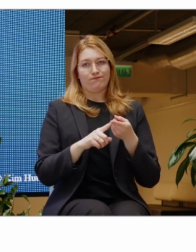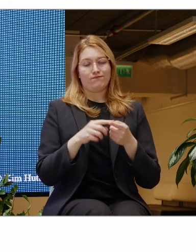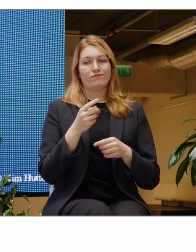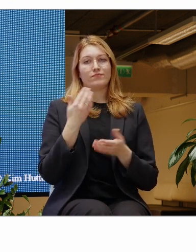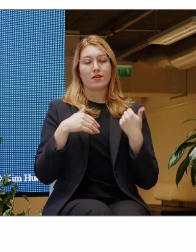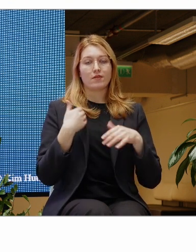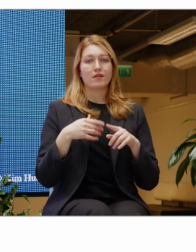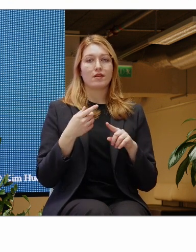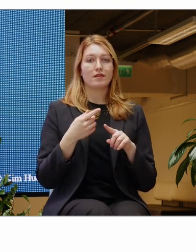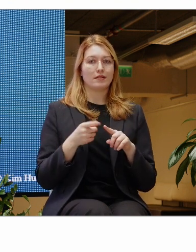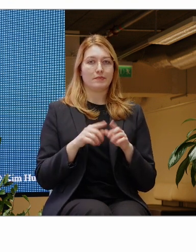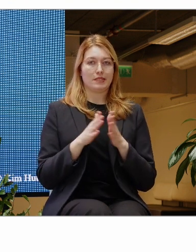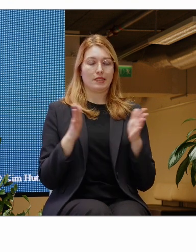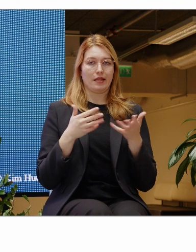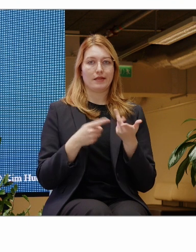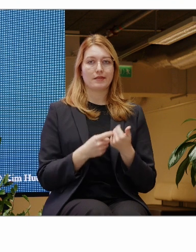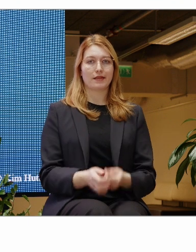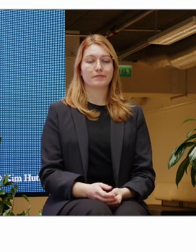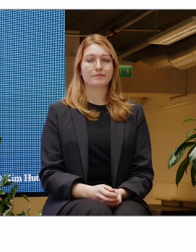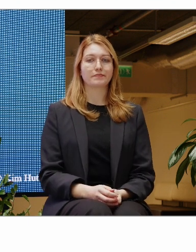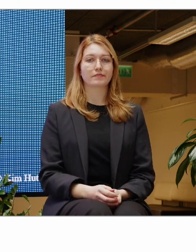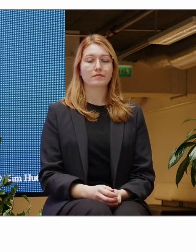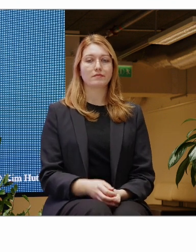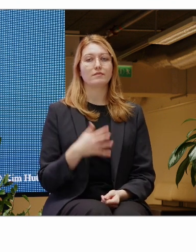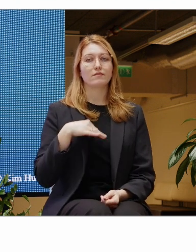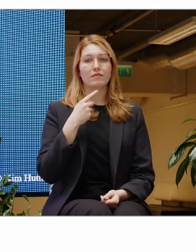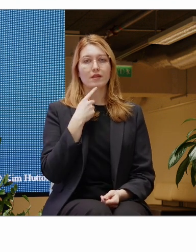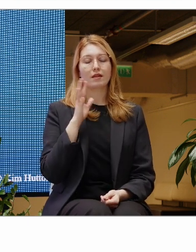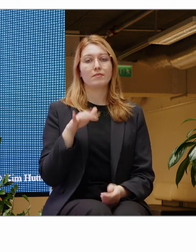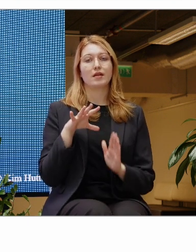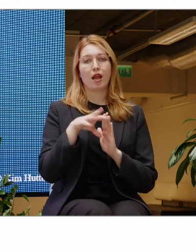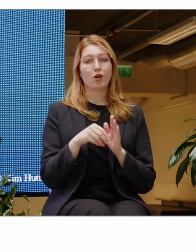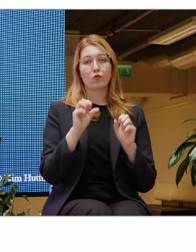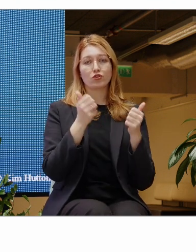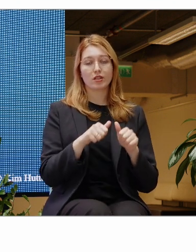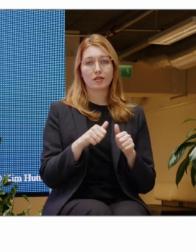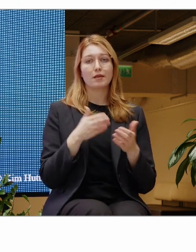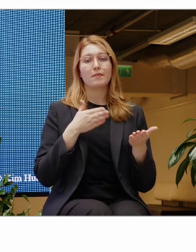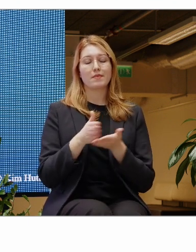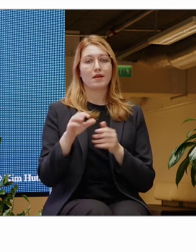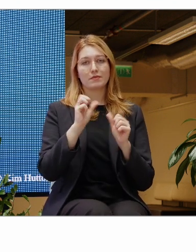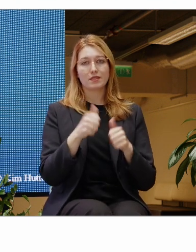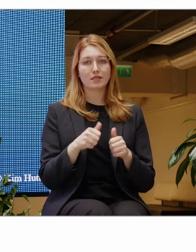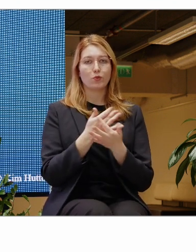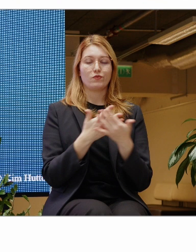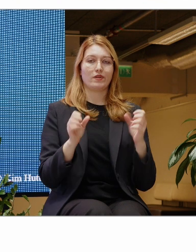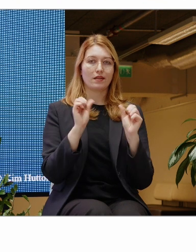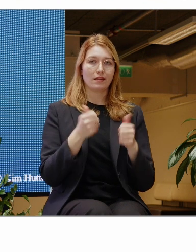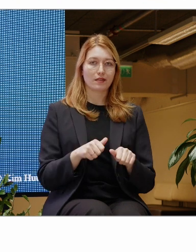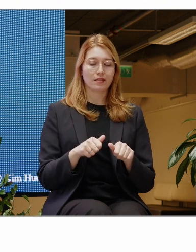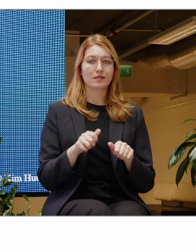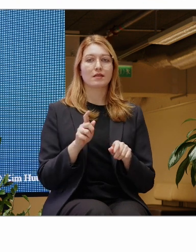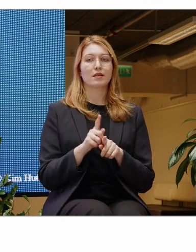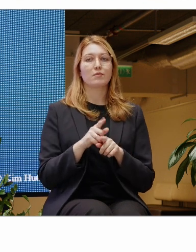a far greater number. So we talk a lot about inclusive design, accessible design, universal design. Being